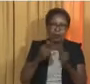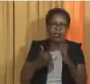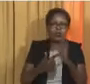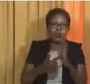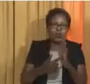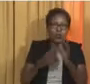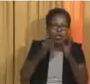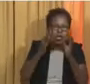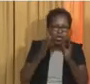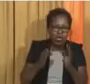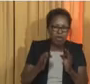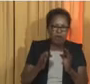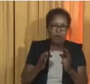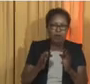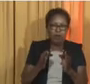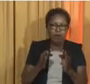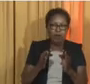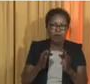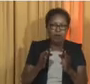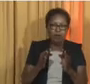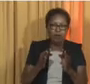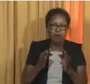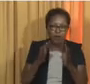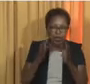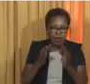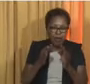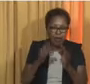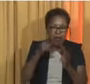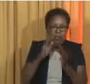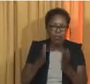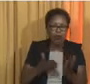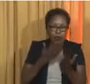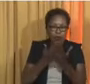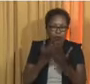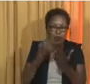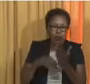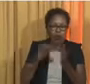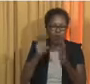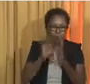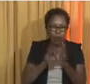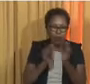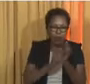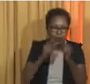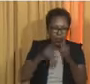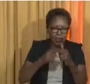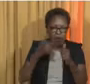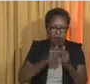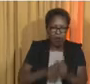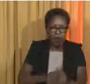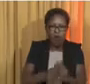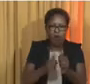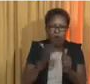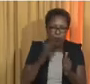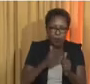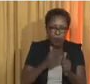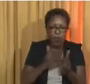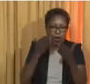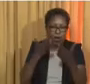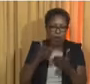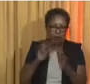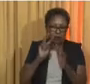apparent inadequacies as far as the provisions of Chapter 16 were concerned. Looking at the history,